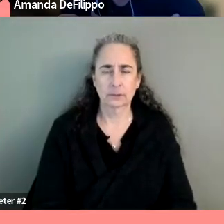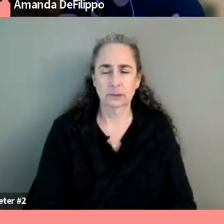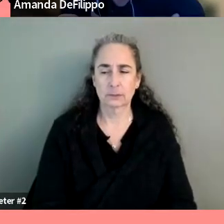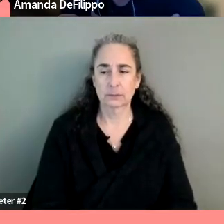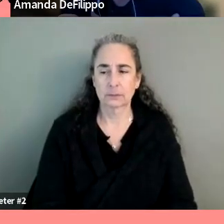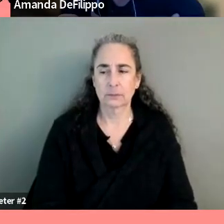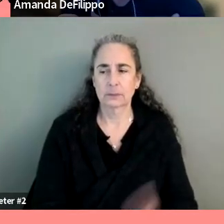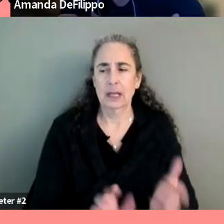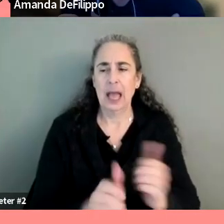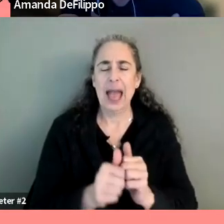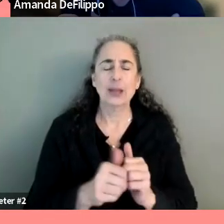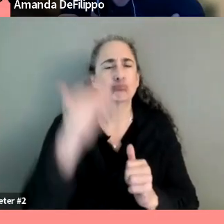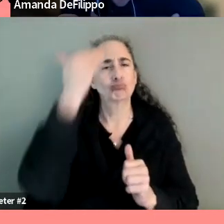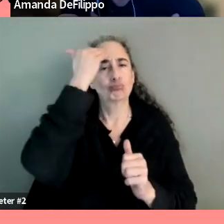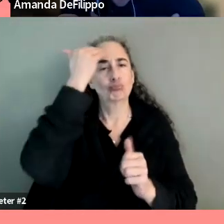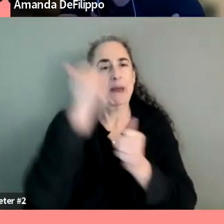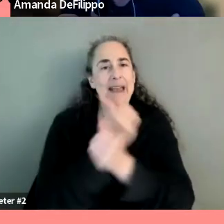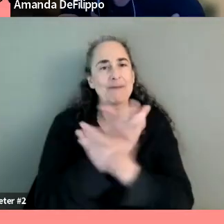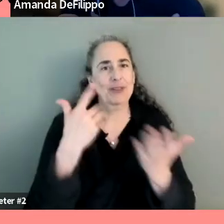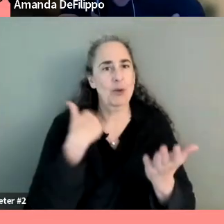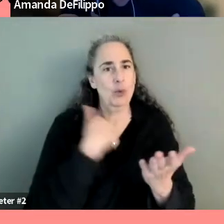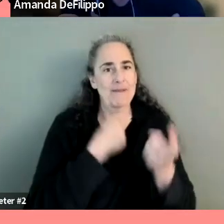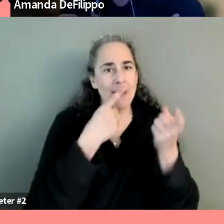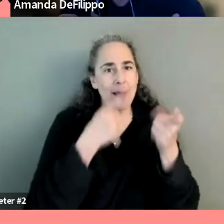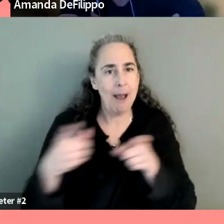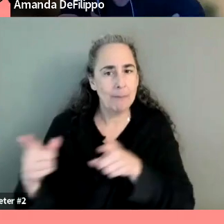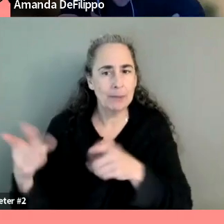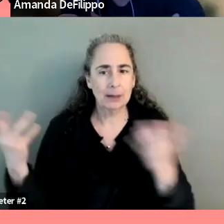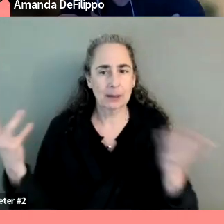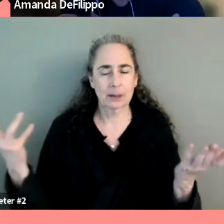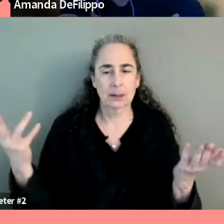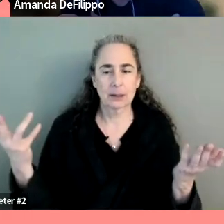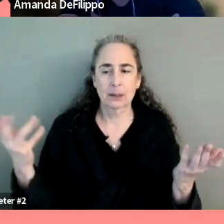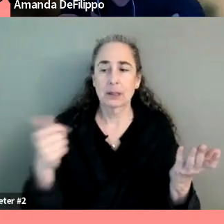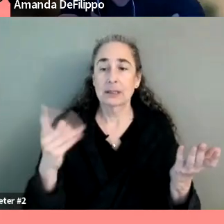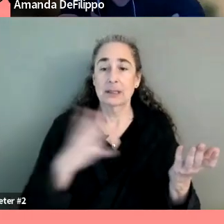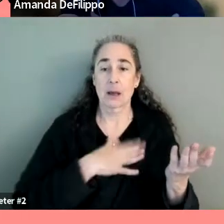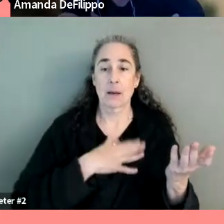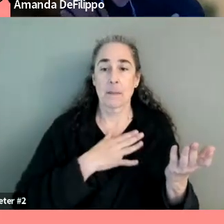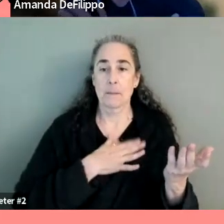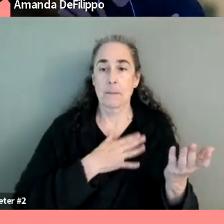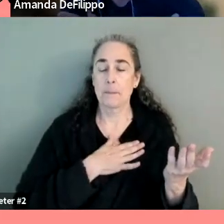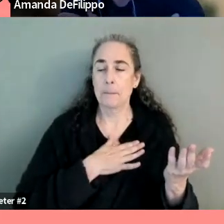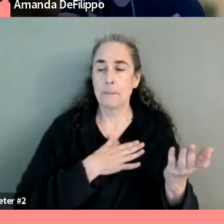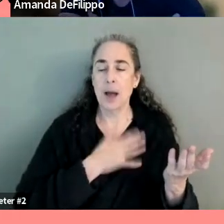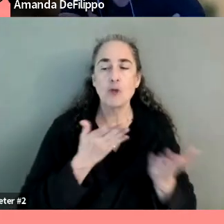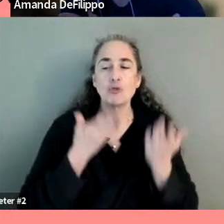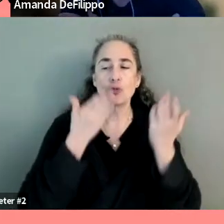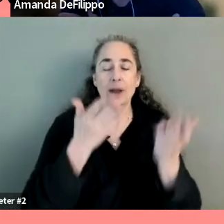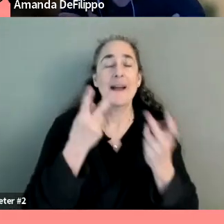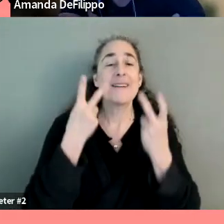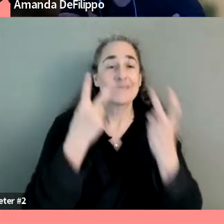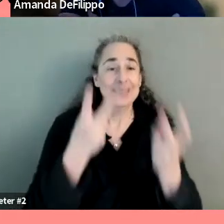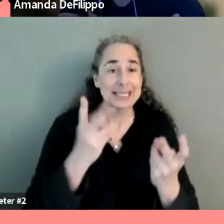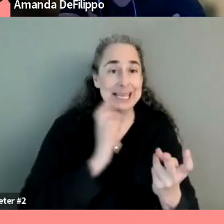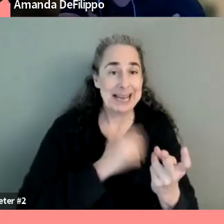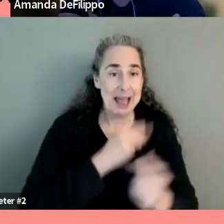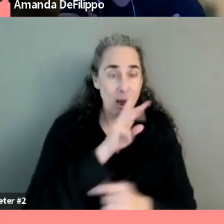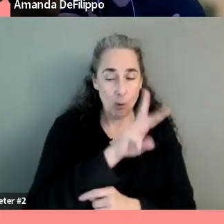So how do you stay in the know with everything that we have going on? Some of my recommendations certainly are, visit our